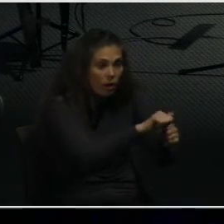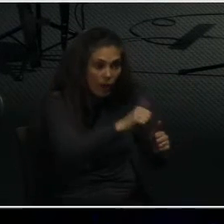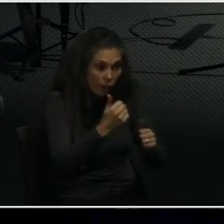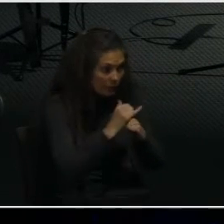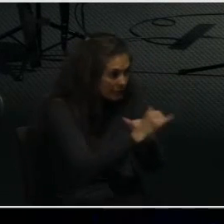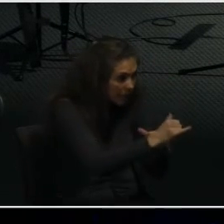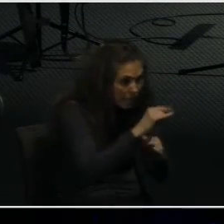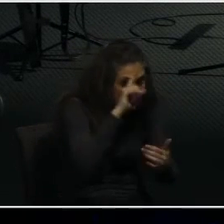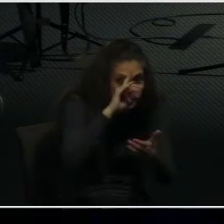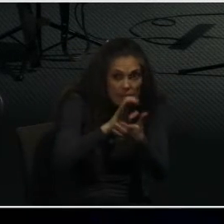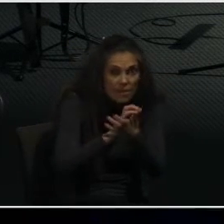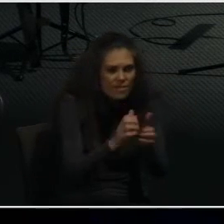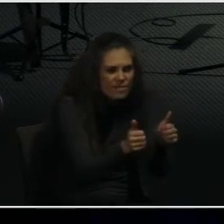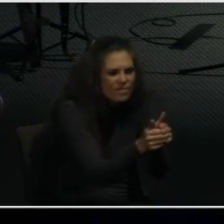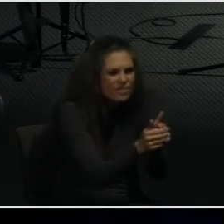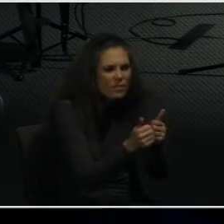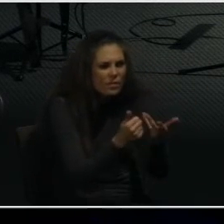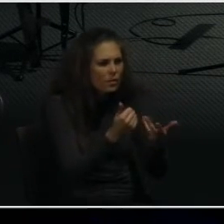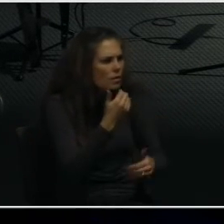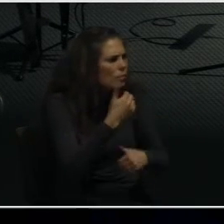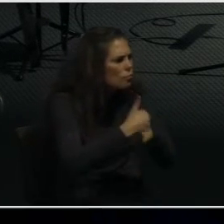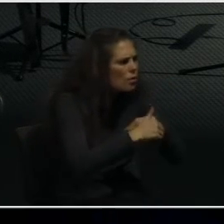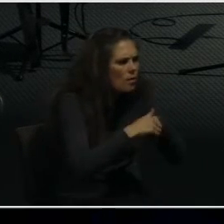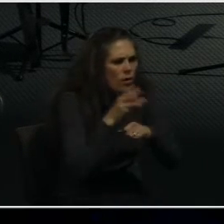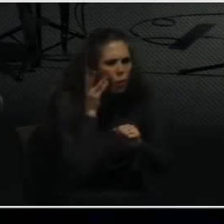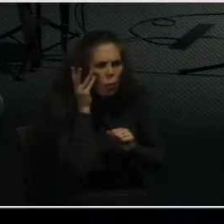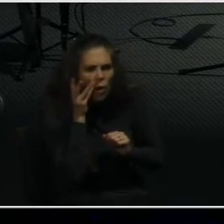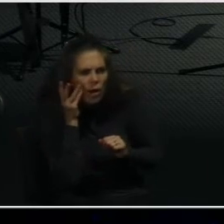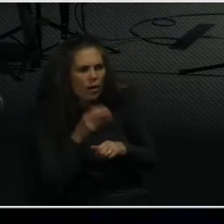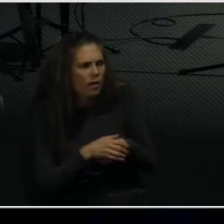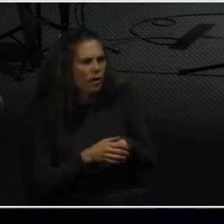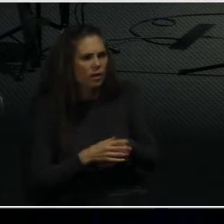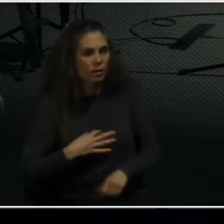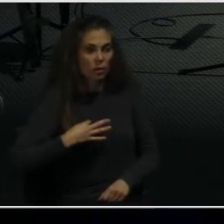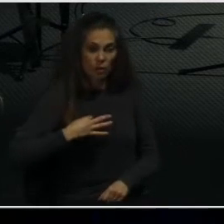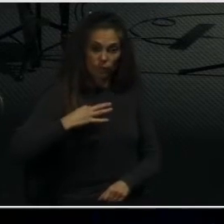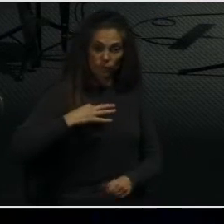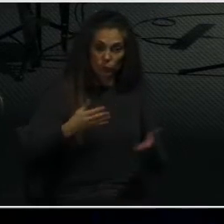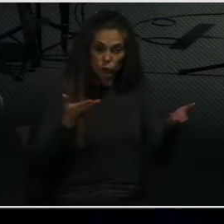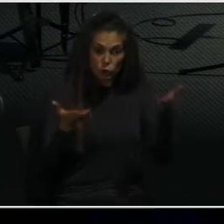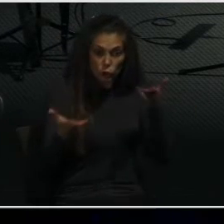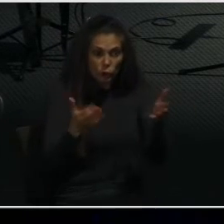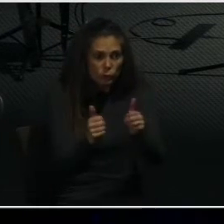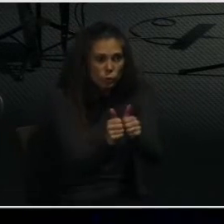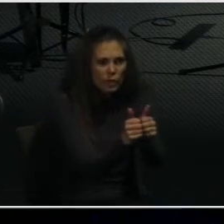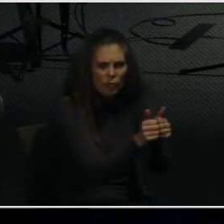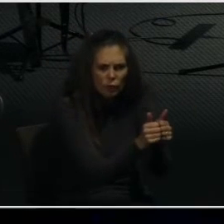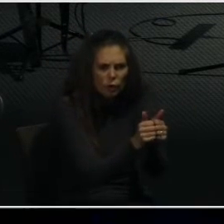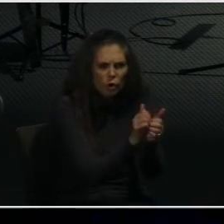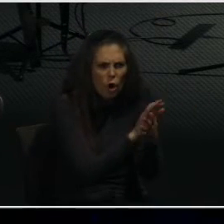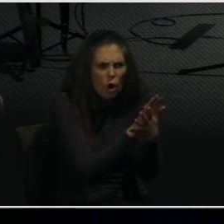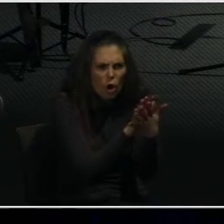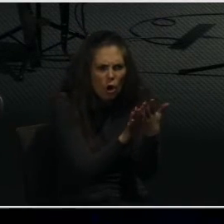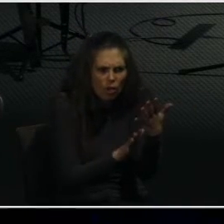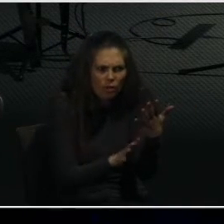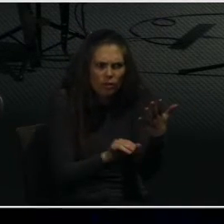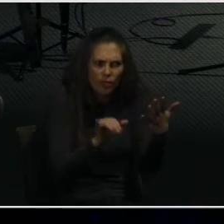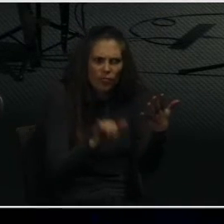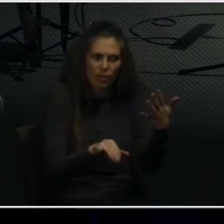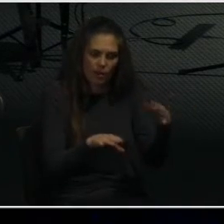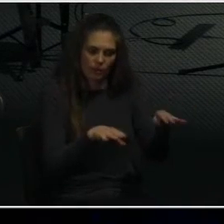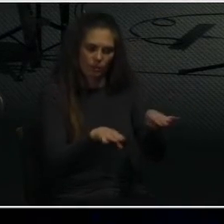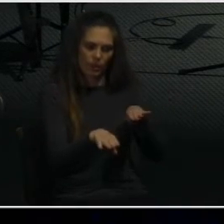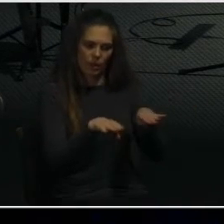serving together. And all of our ministries are designed to facilitate and to encourage these practices